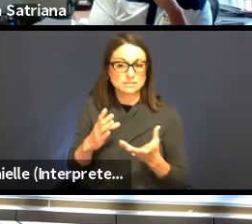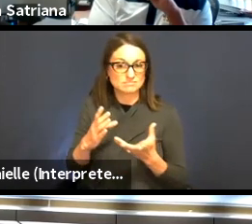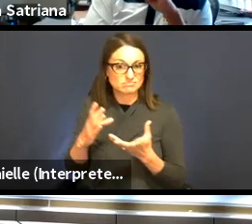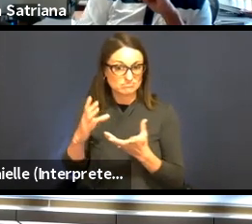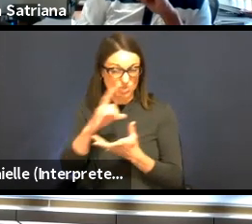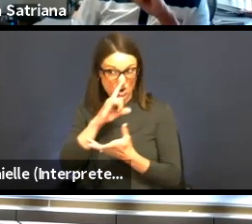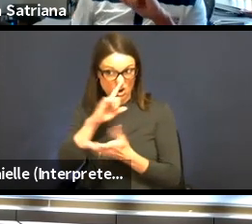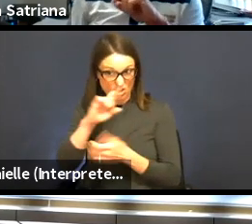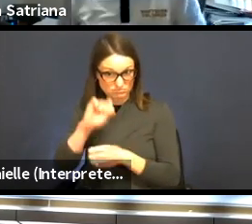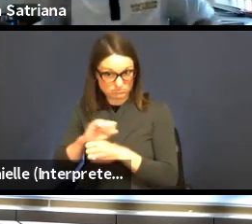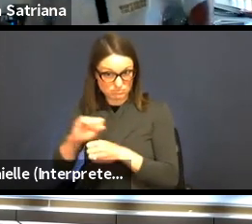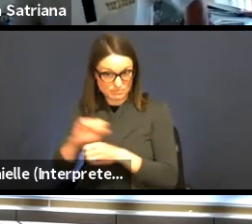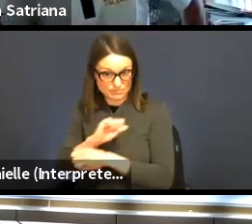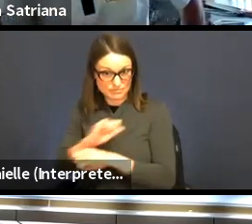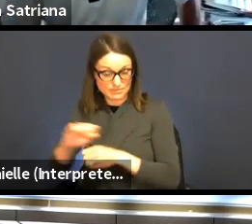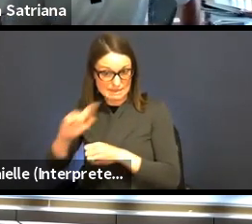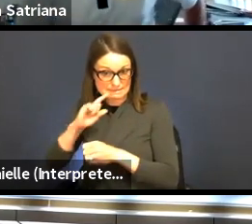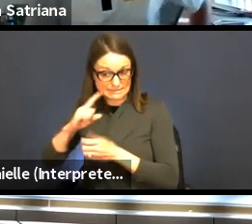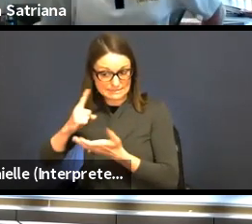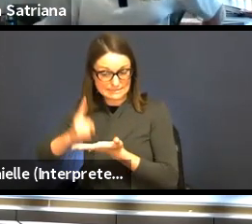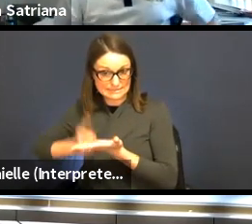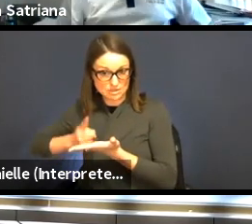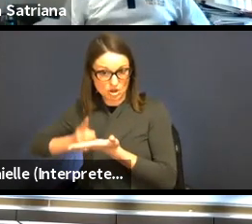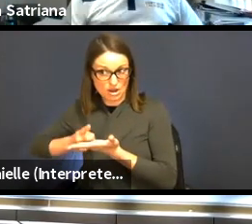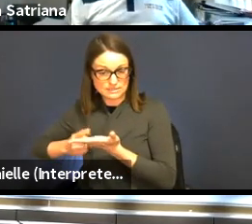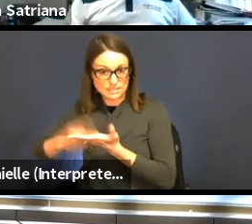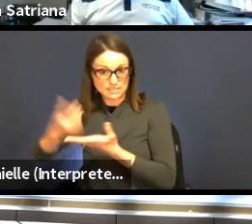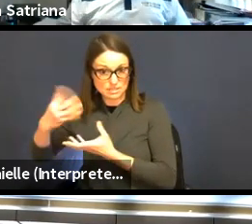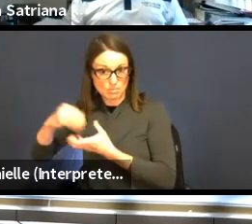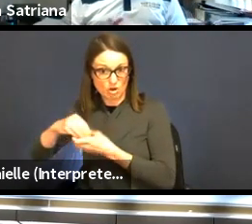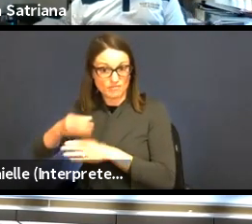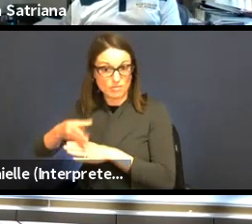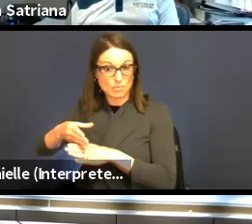of the prioritization or the financial